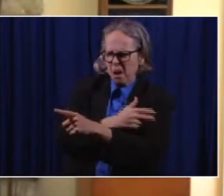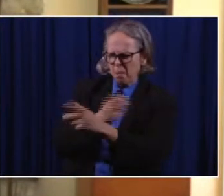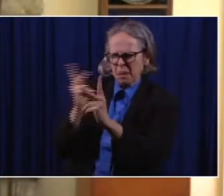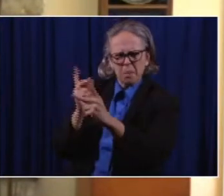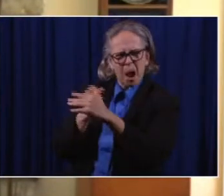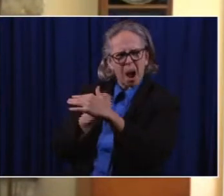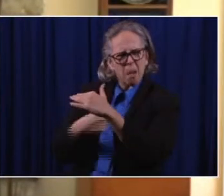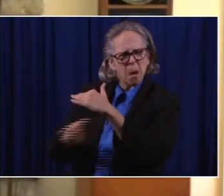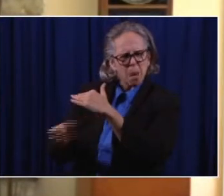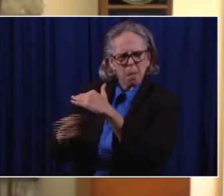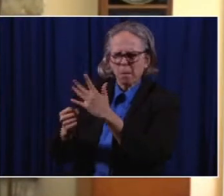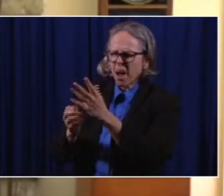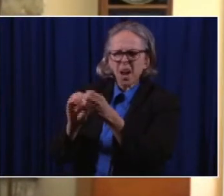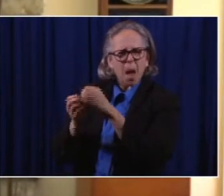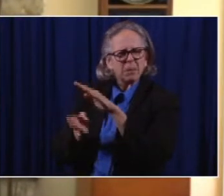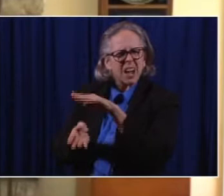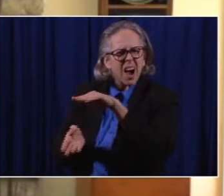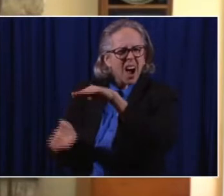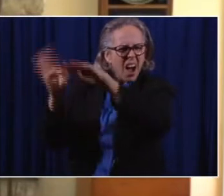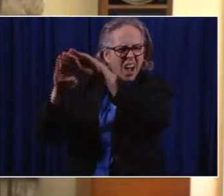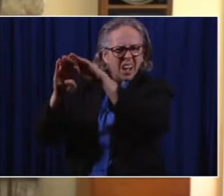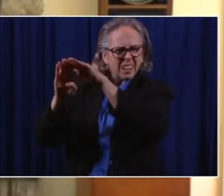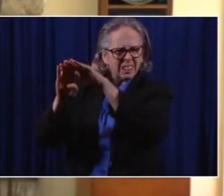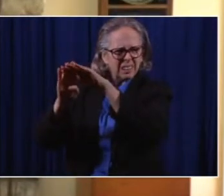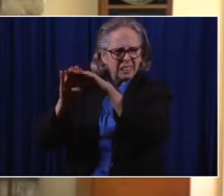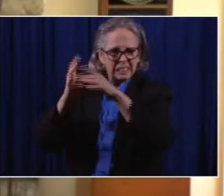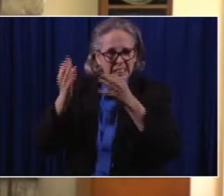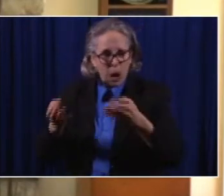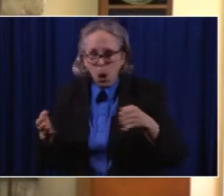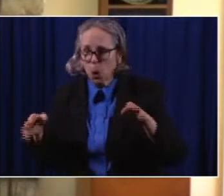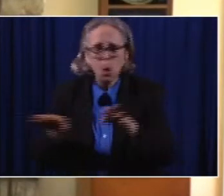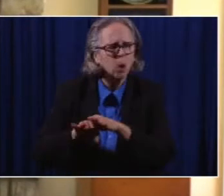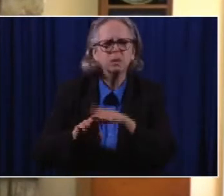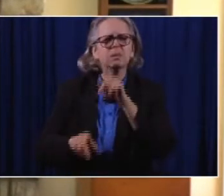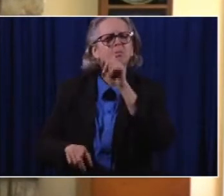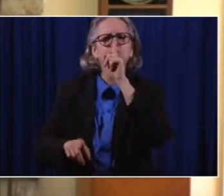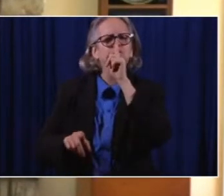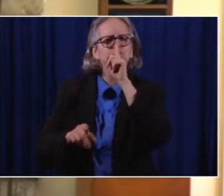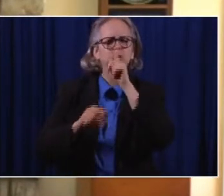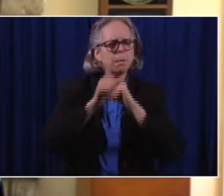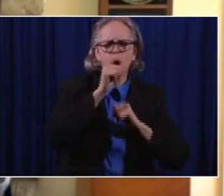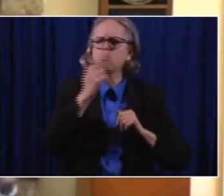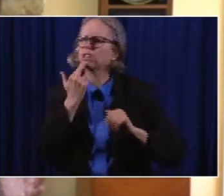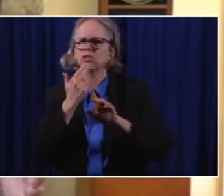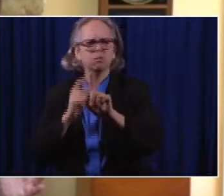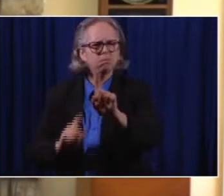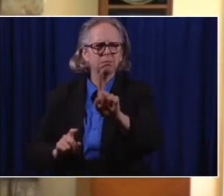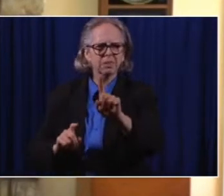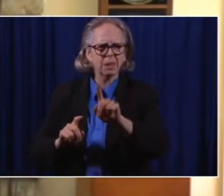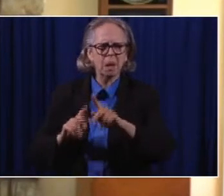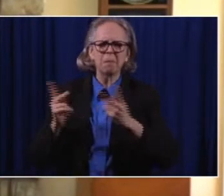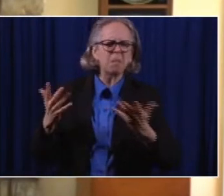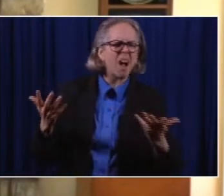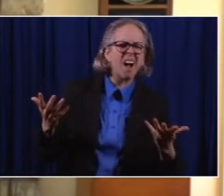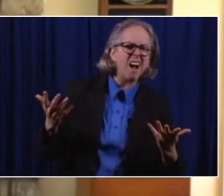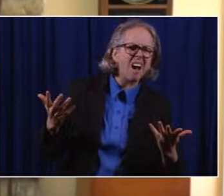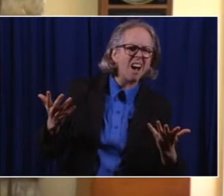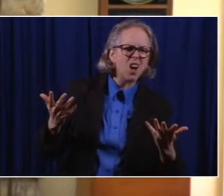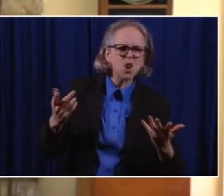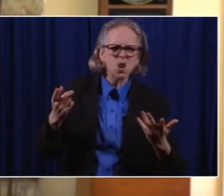it. People say, why restaurants? Why bars? Why not this? Why not that? Why not that? I understand